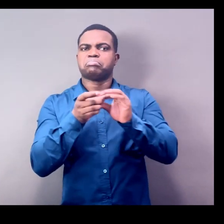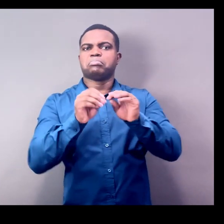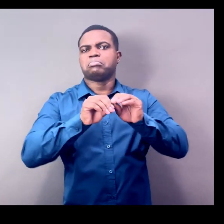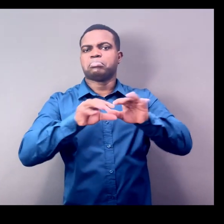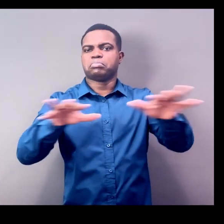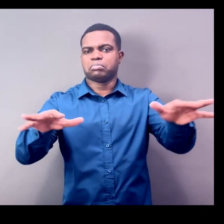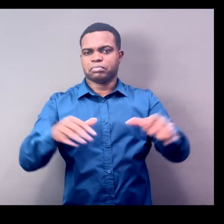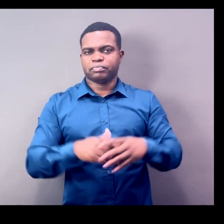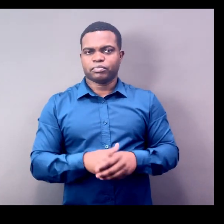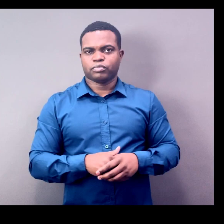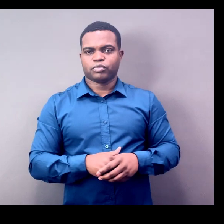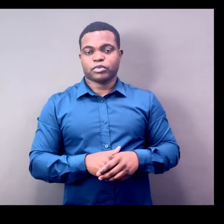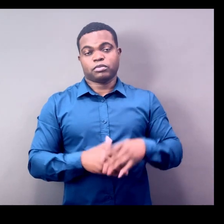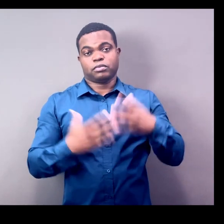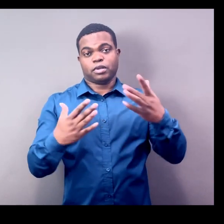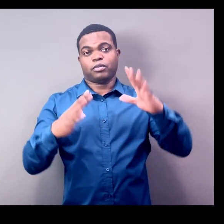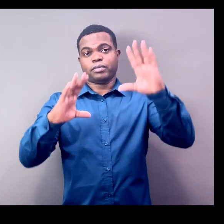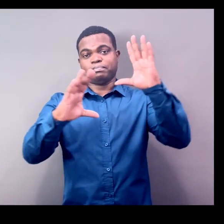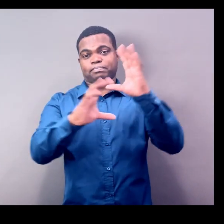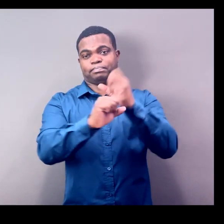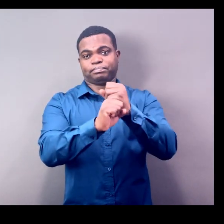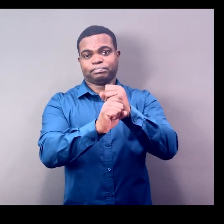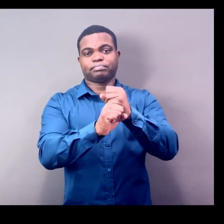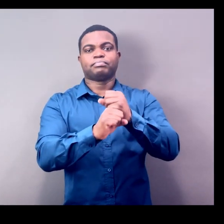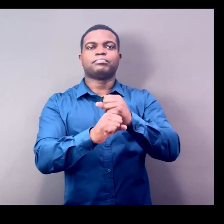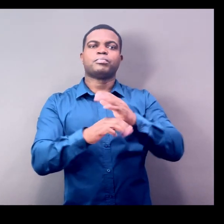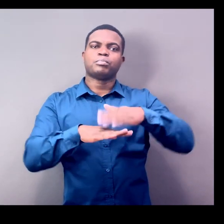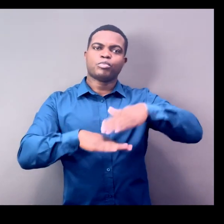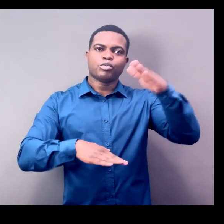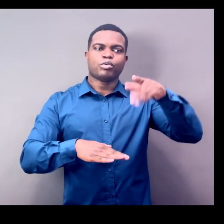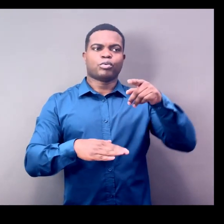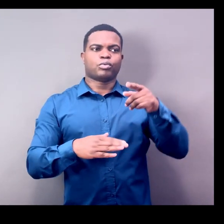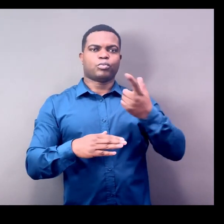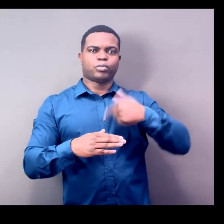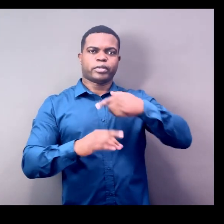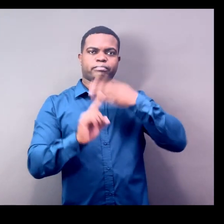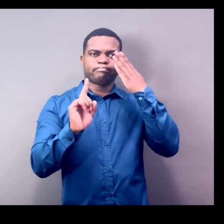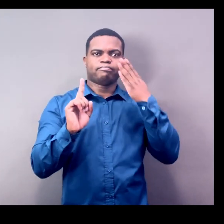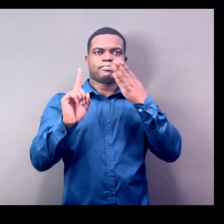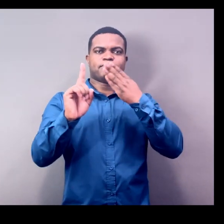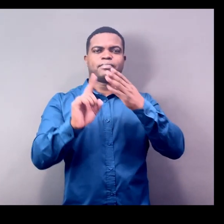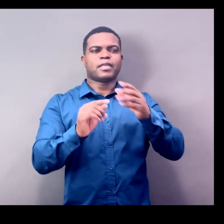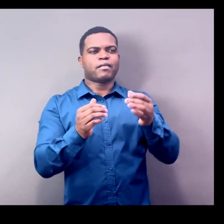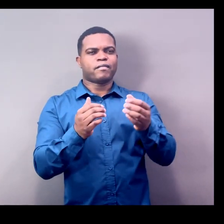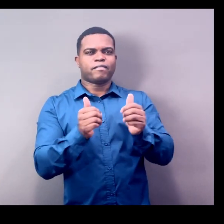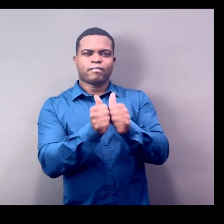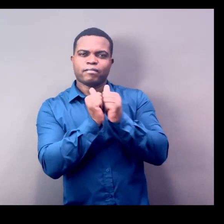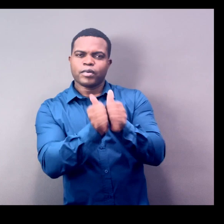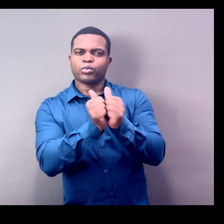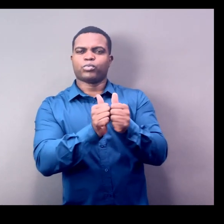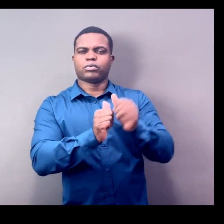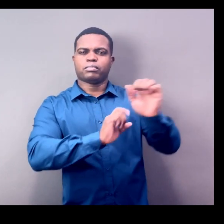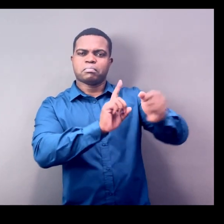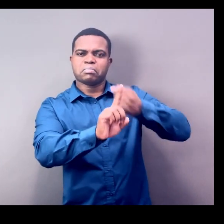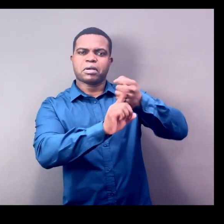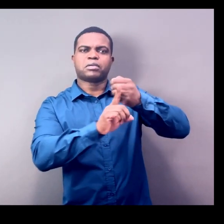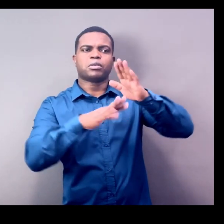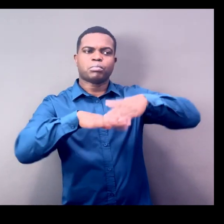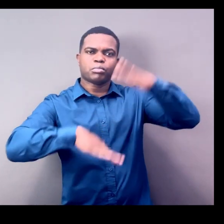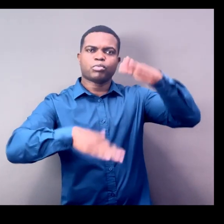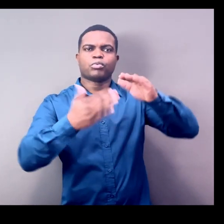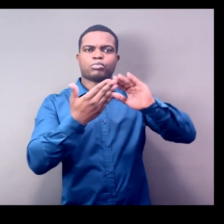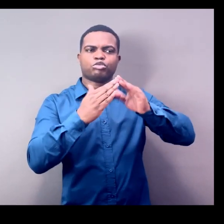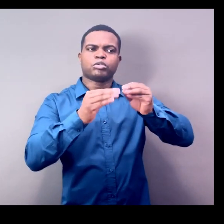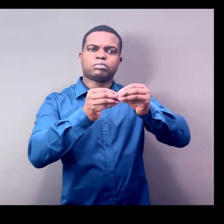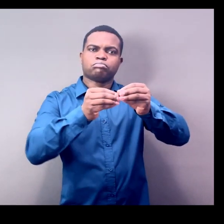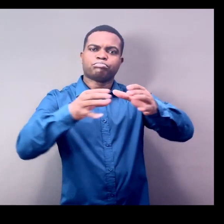also brings about creating of more value and impact in your community